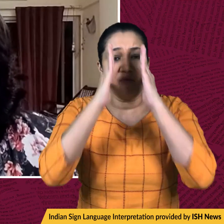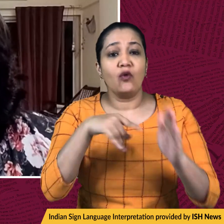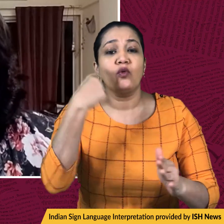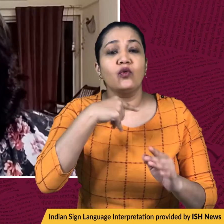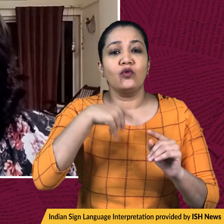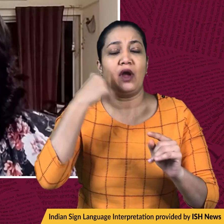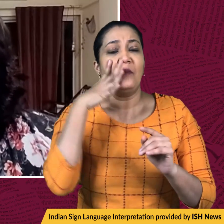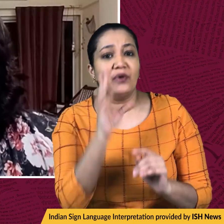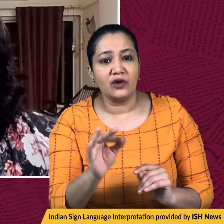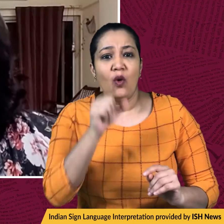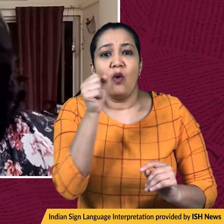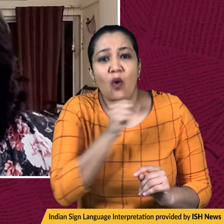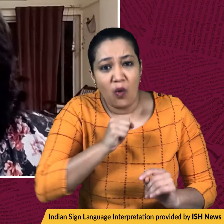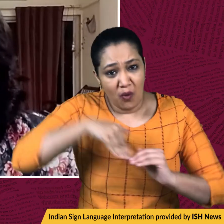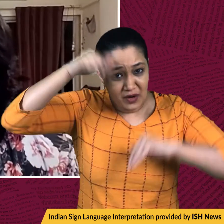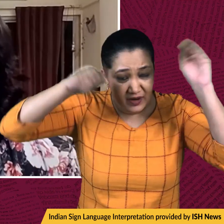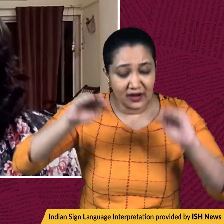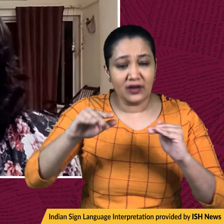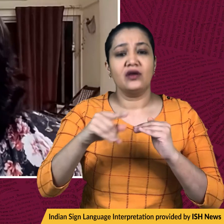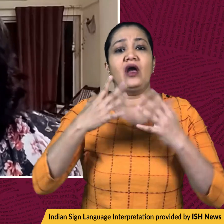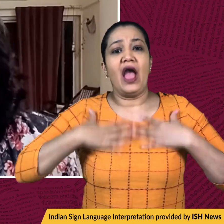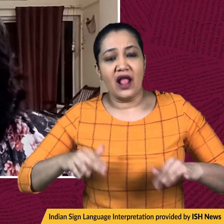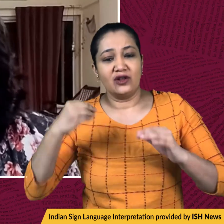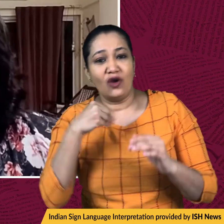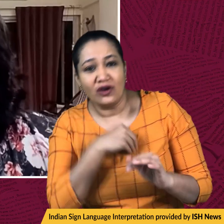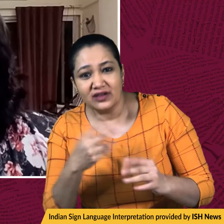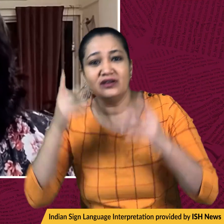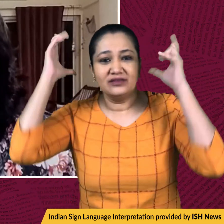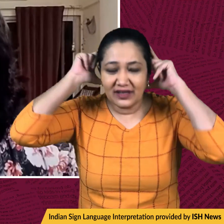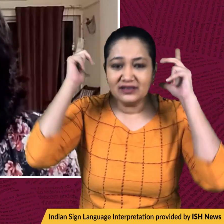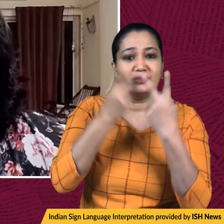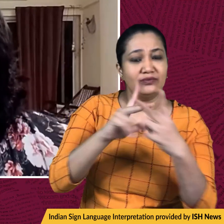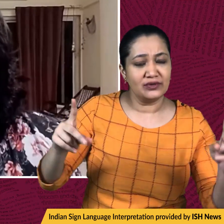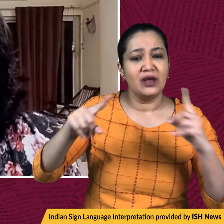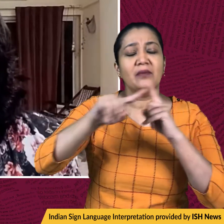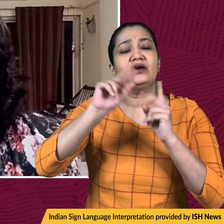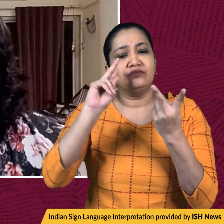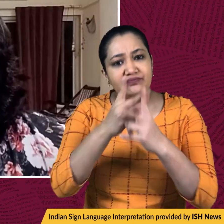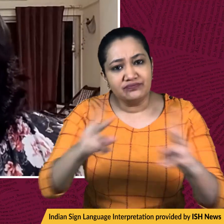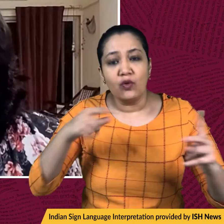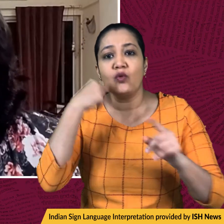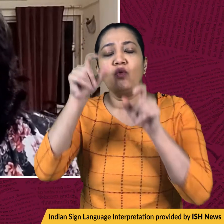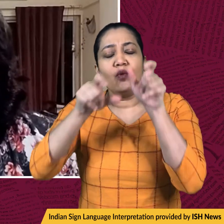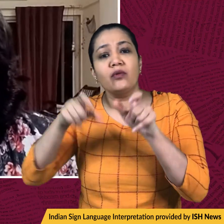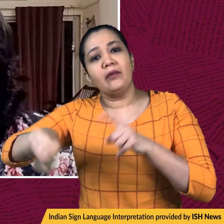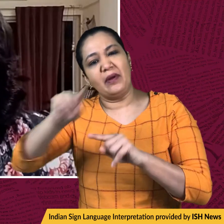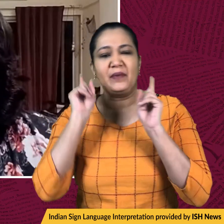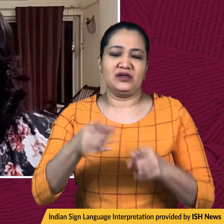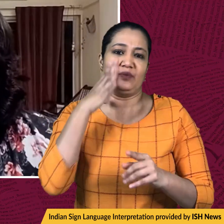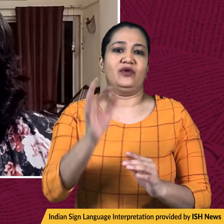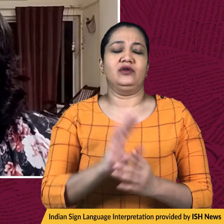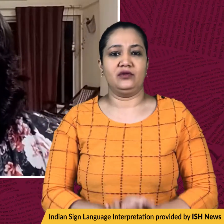priority groups, which include older adults, healthcare workers, and vulnerable